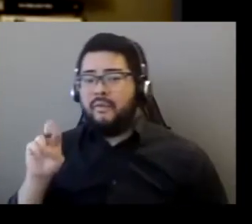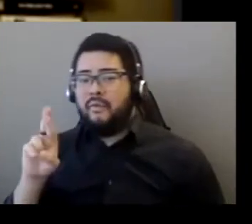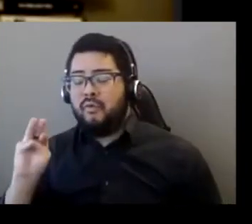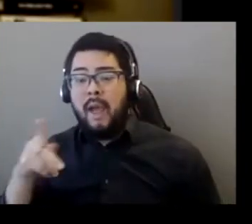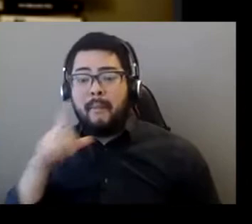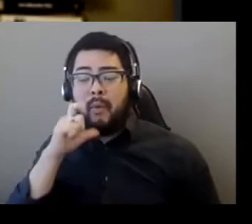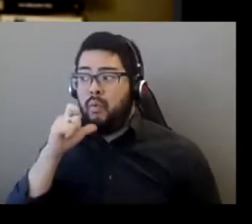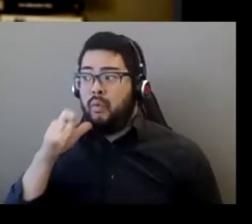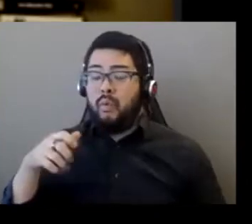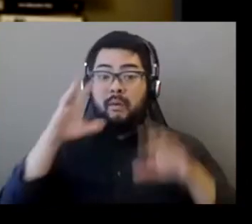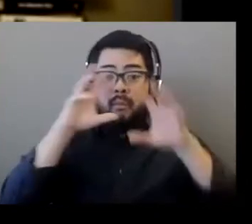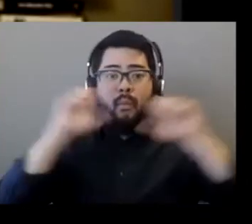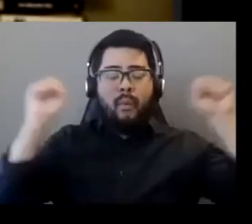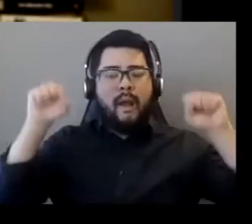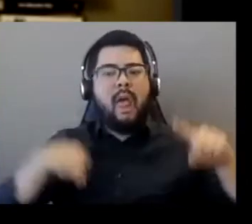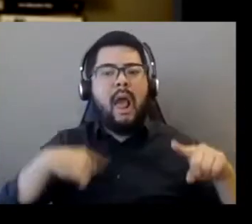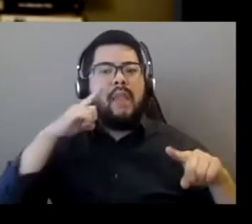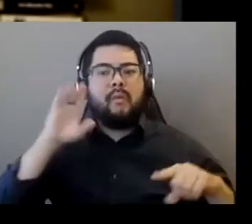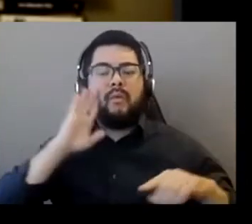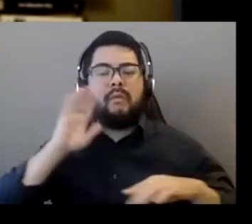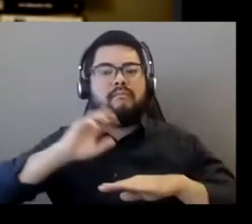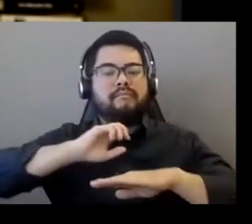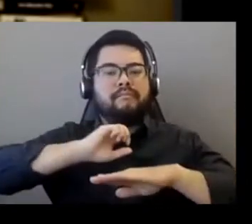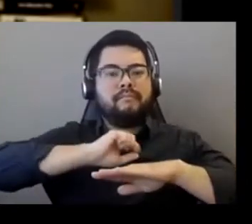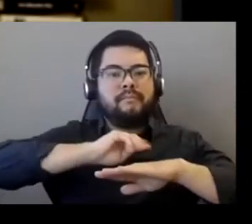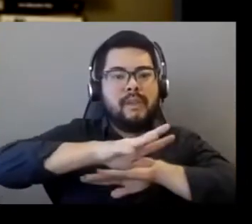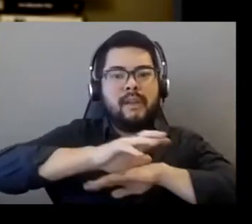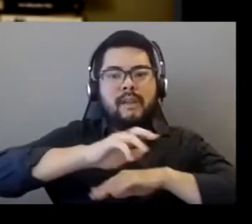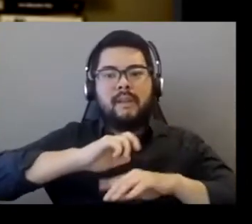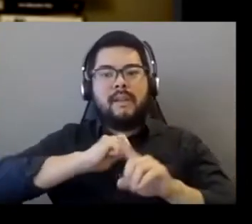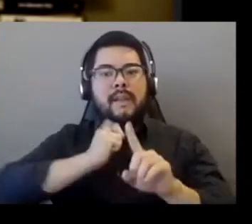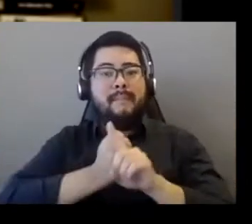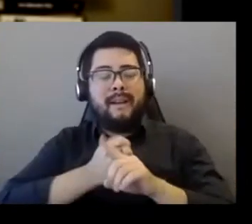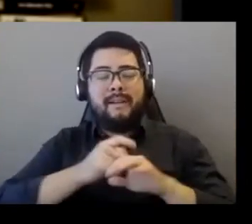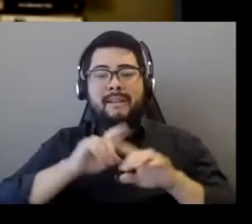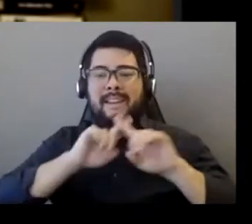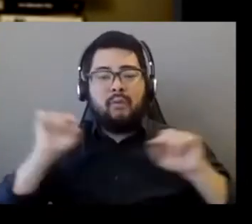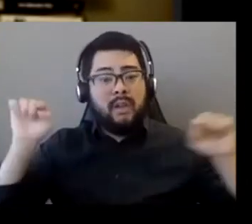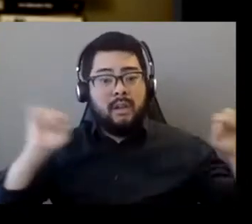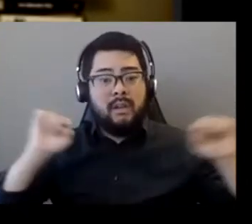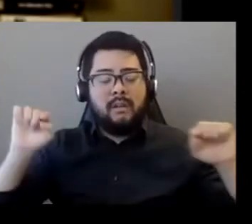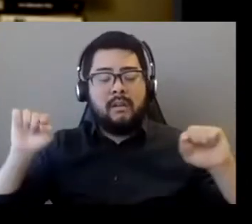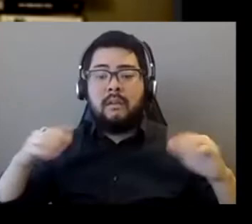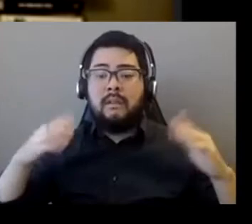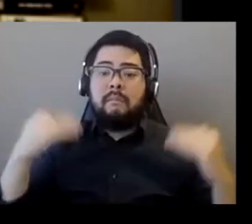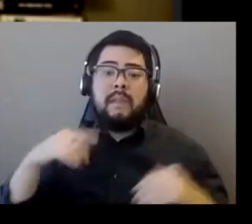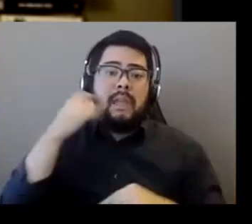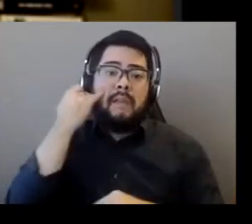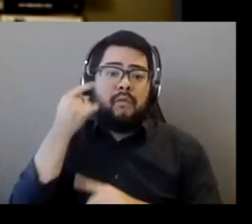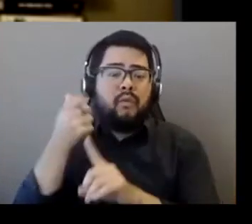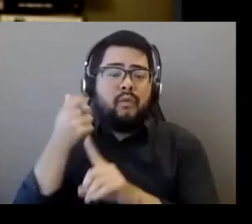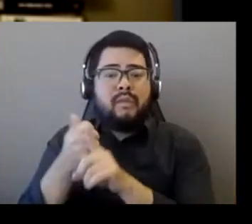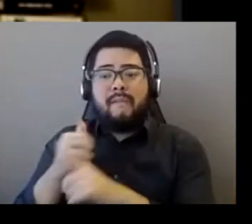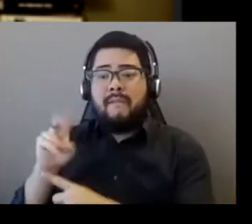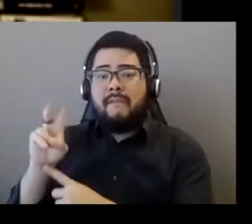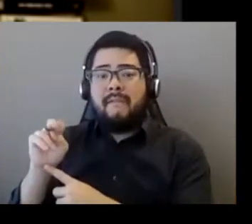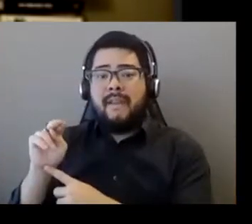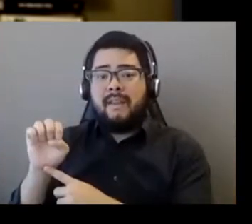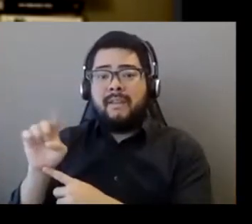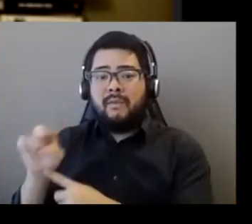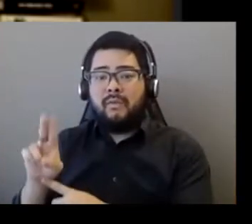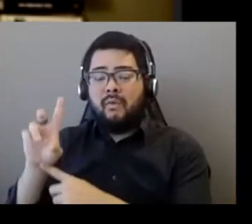House. It may make a difference for the certain things. If you are a woman in Barquisimeto in Venezuela, it makes no